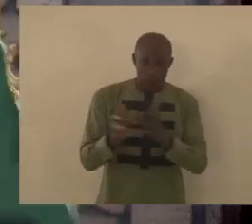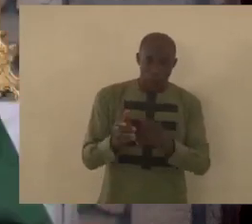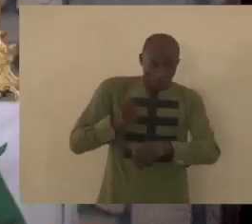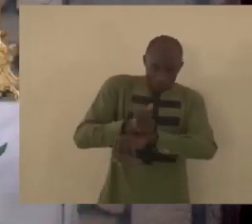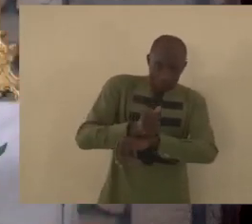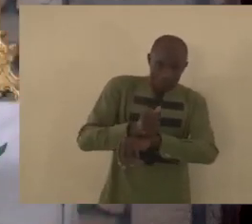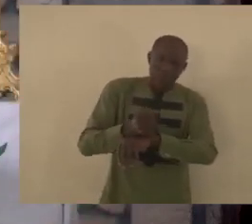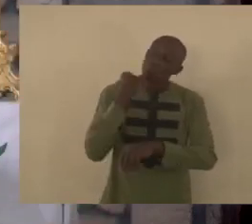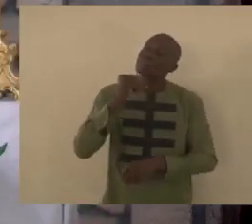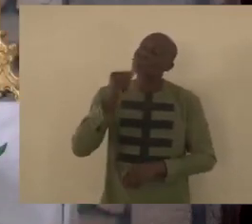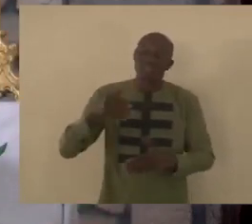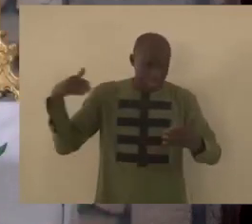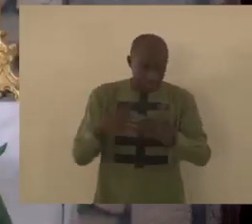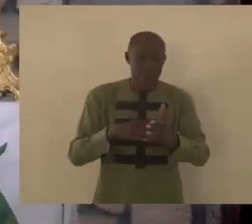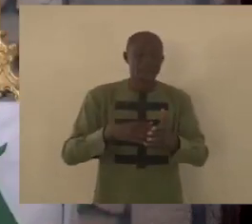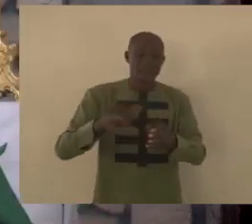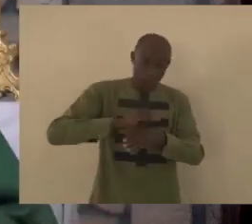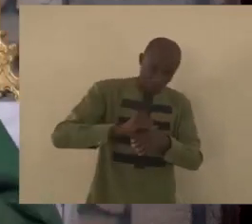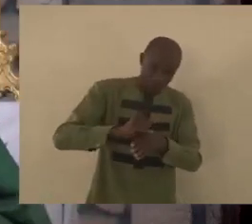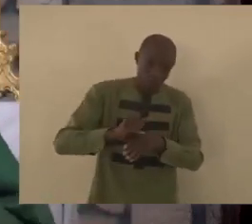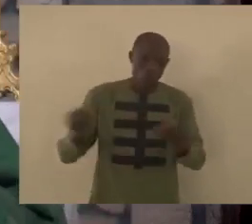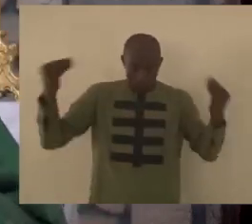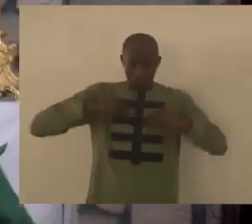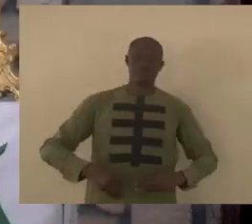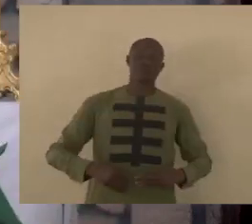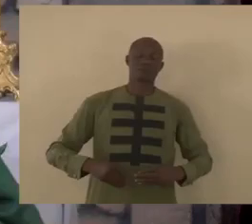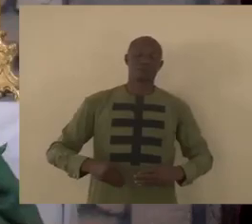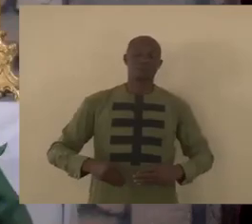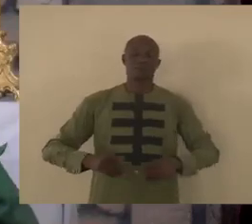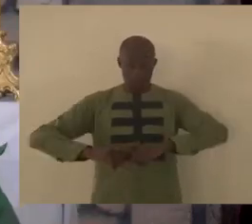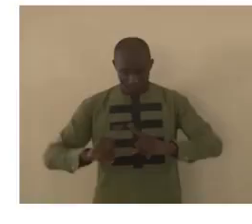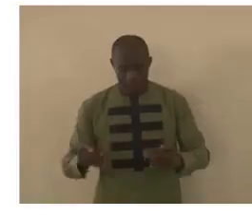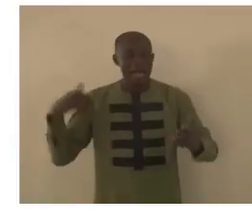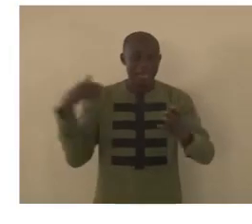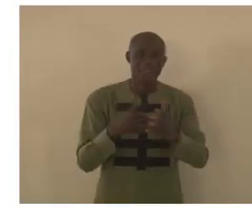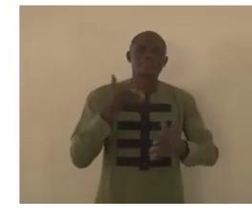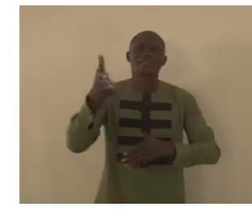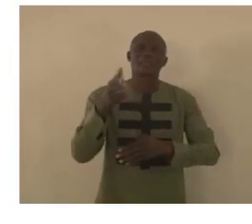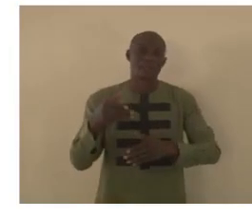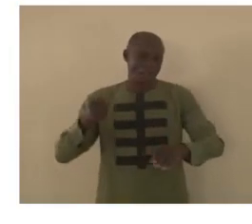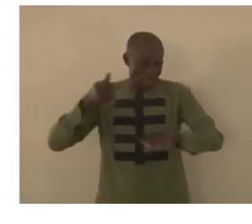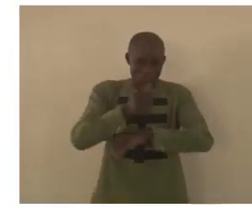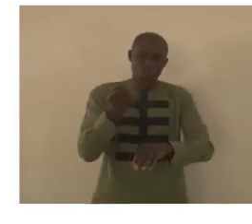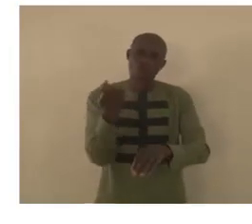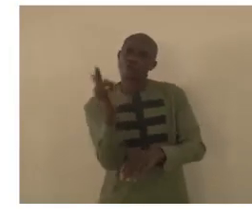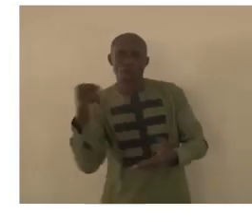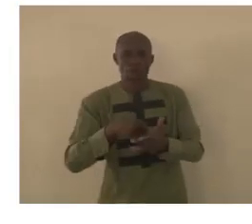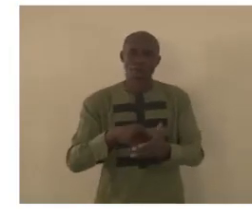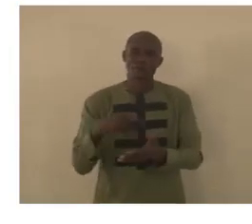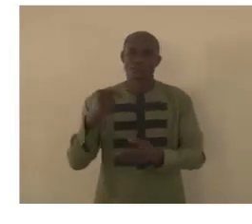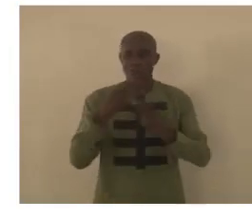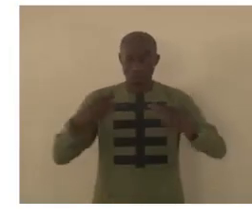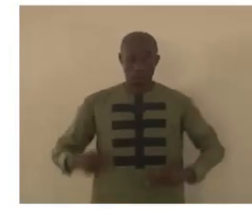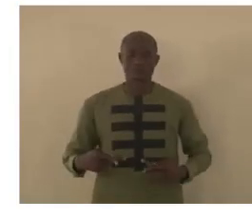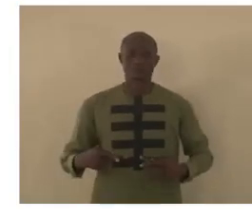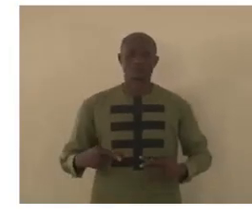Now, Jesus' critique is not against the practice of wearing phylacteries or fringes, but against the abuse of it.